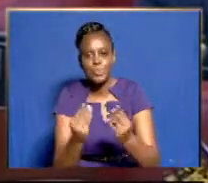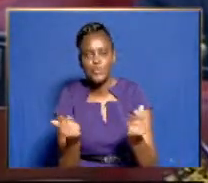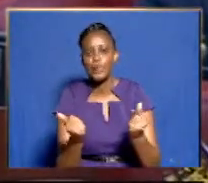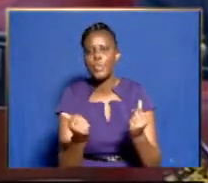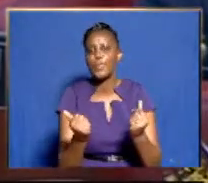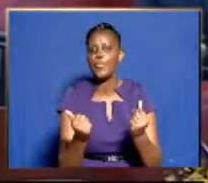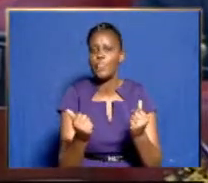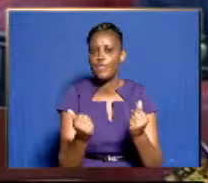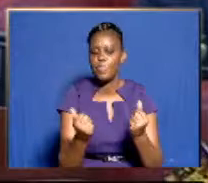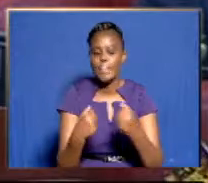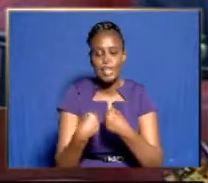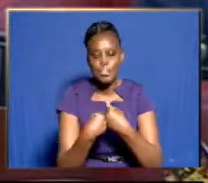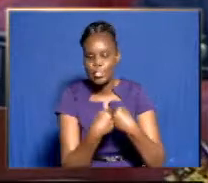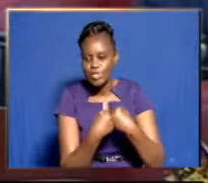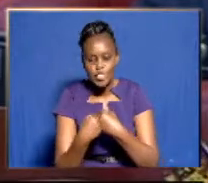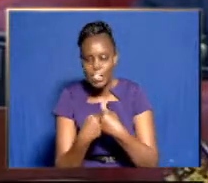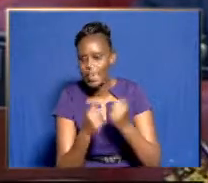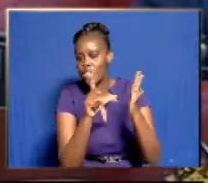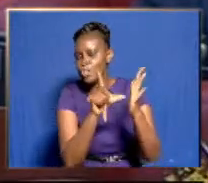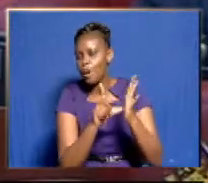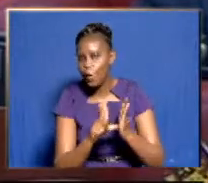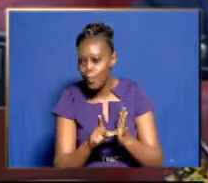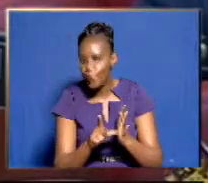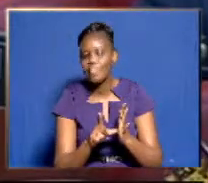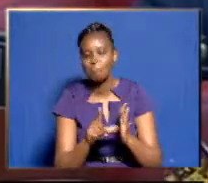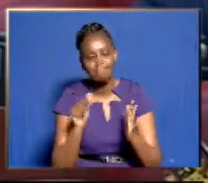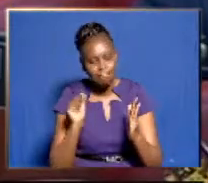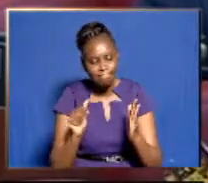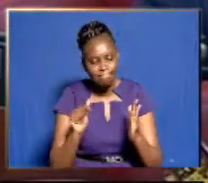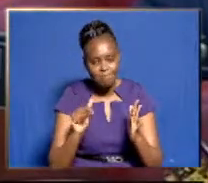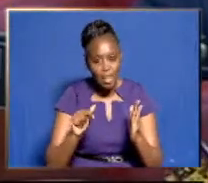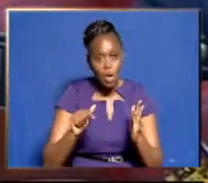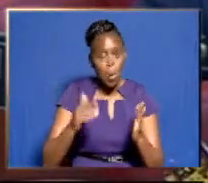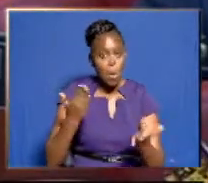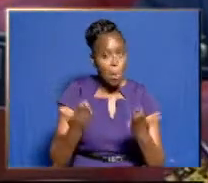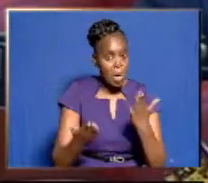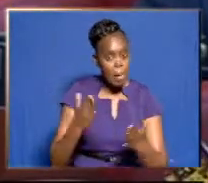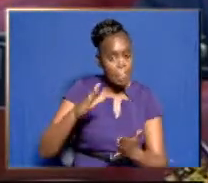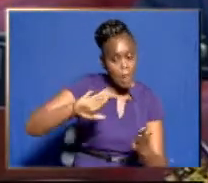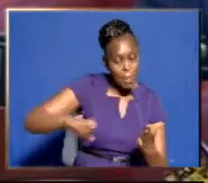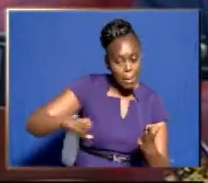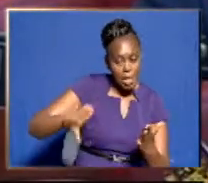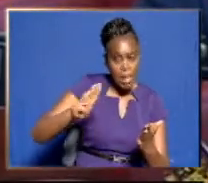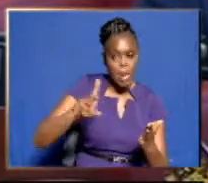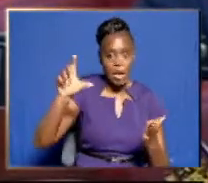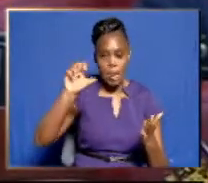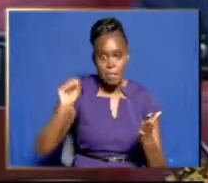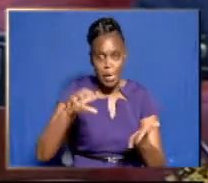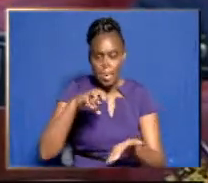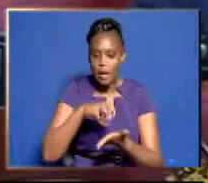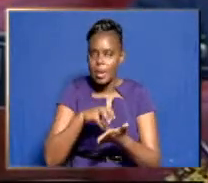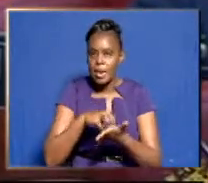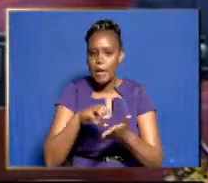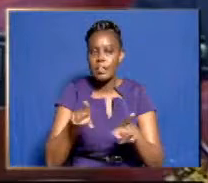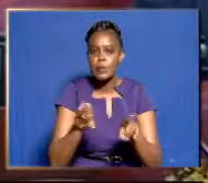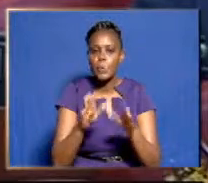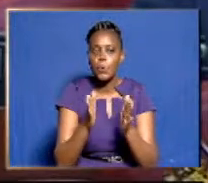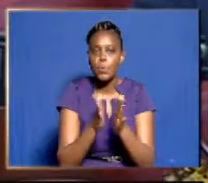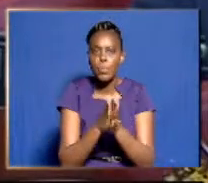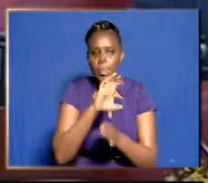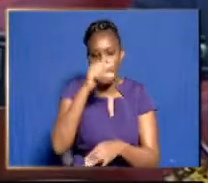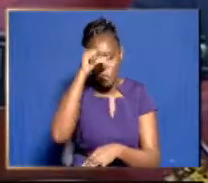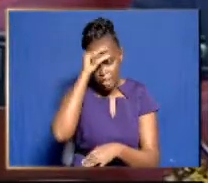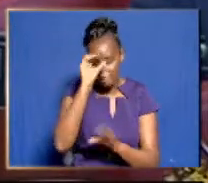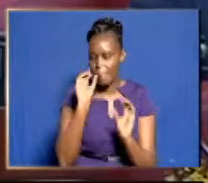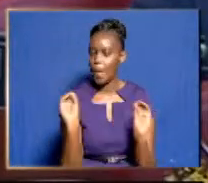this monster of the pending bills, Mr. Speaker, it's not the same case with the county governments,